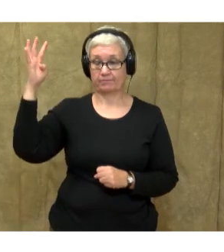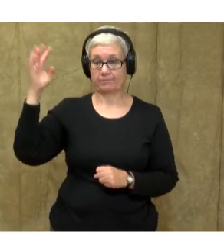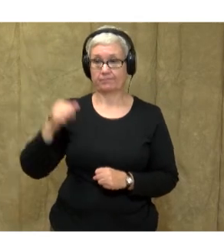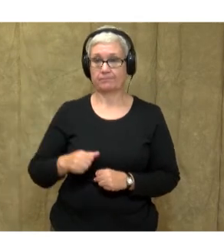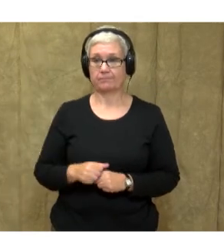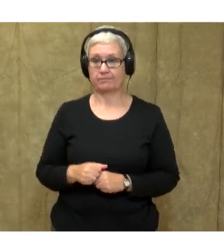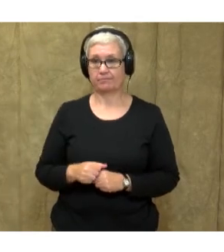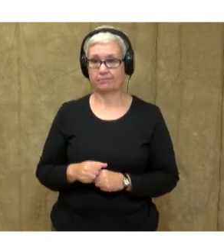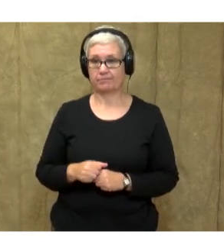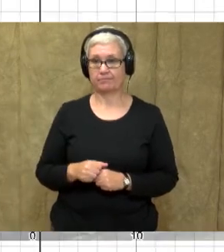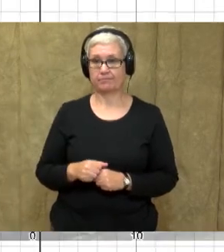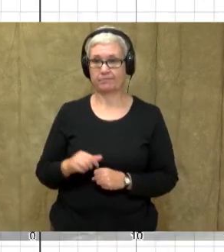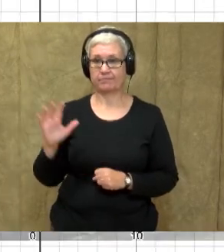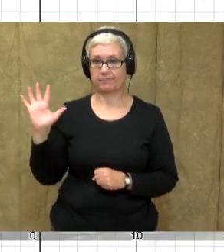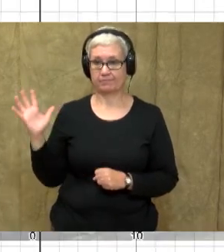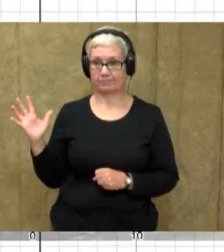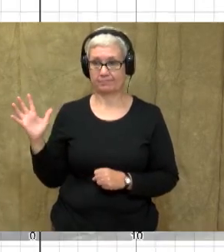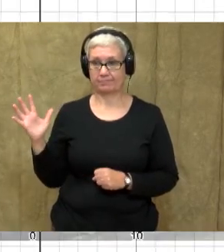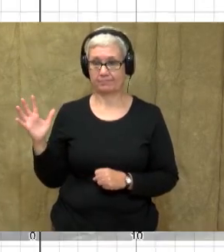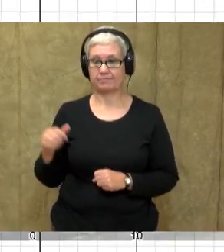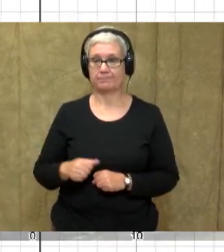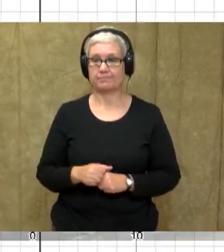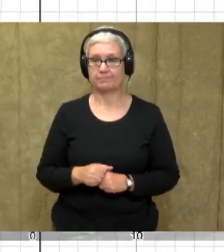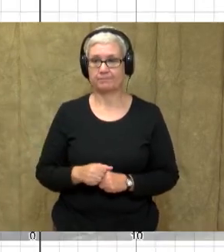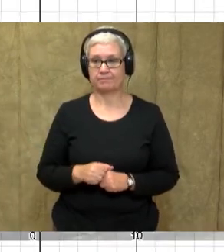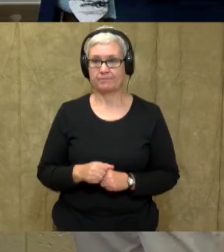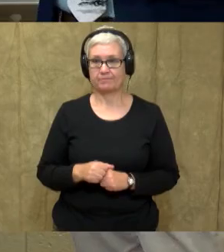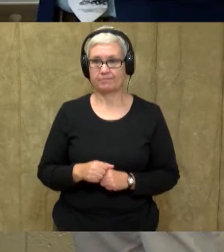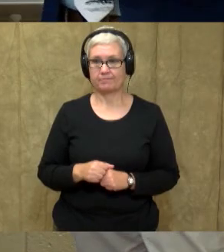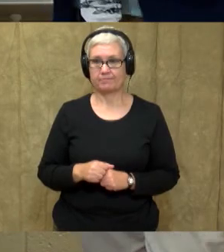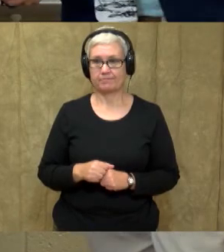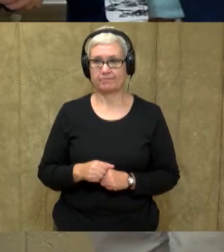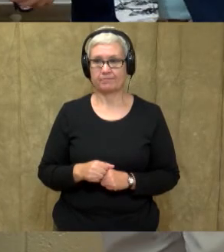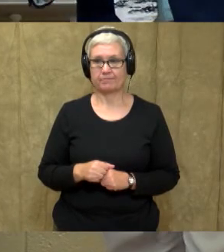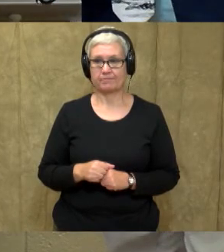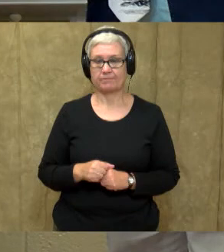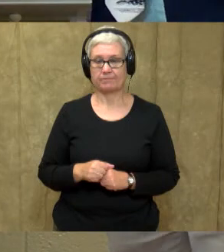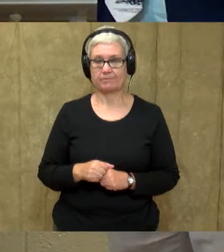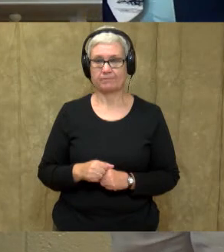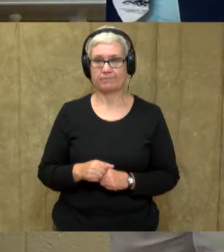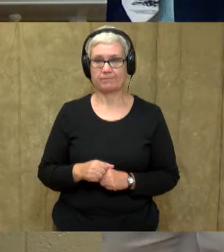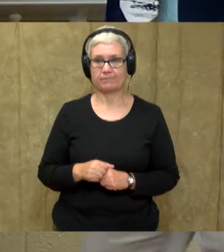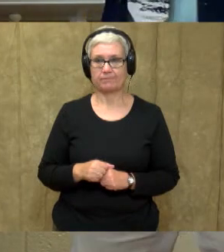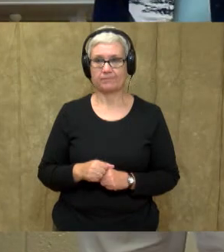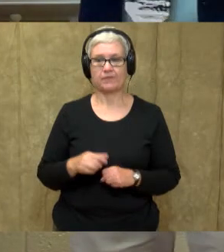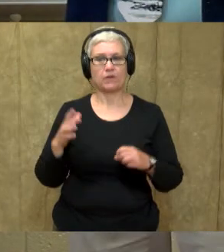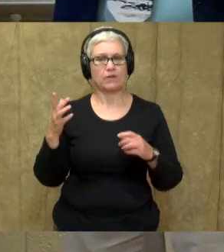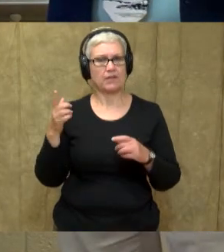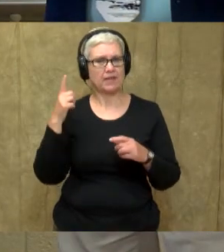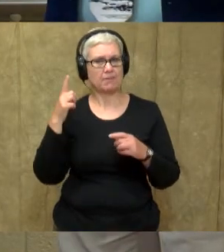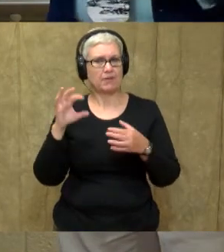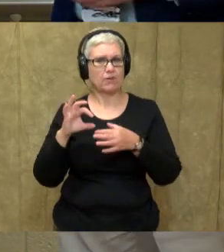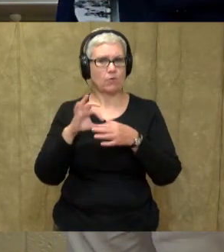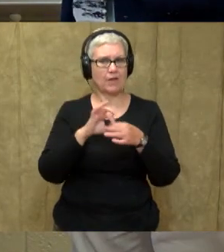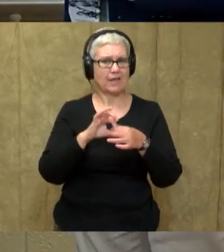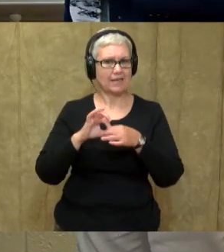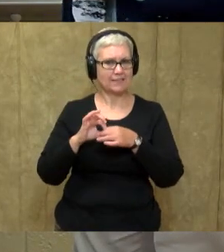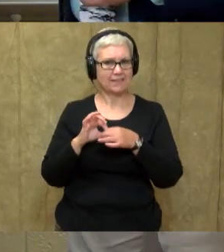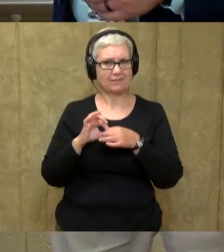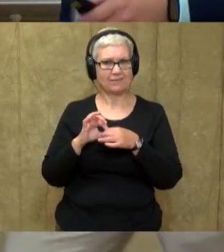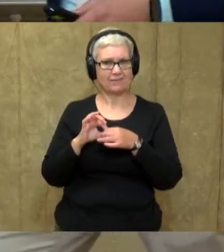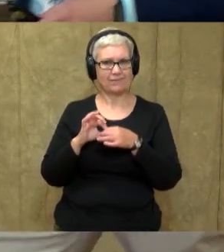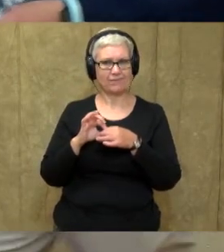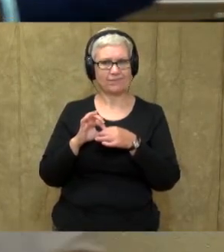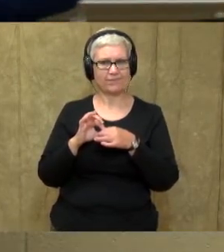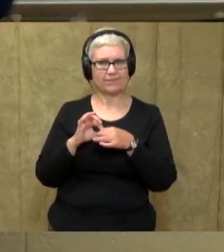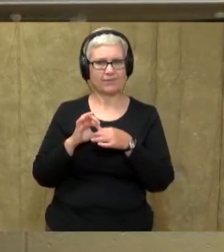fourth, and last. Right, and think about that relationship that we're describing previously. We're not going to use a